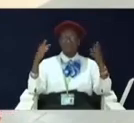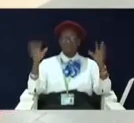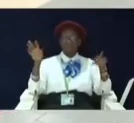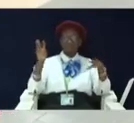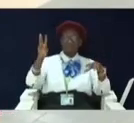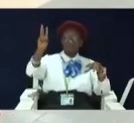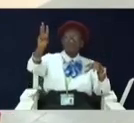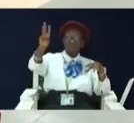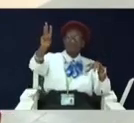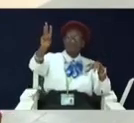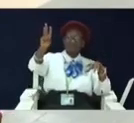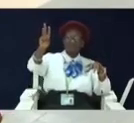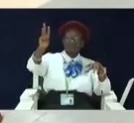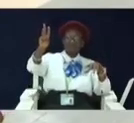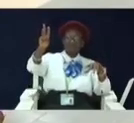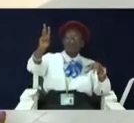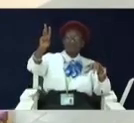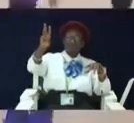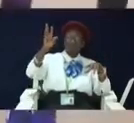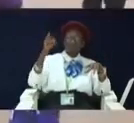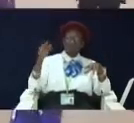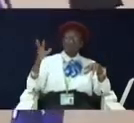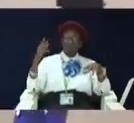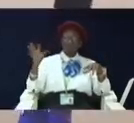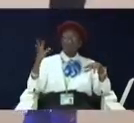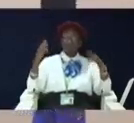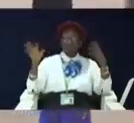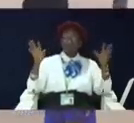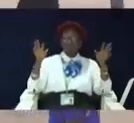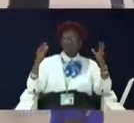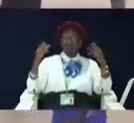6. Efa.